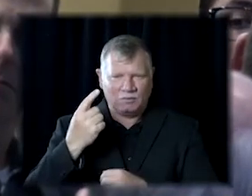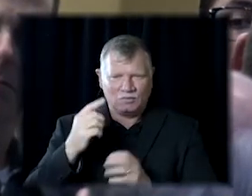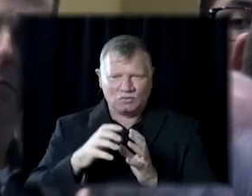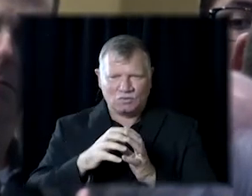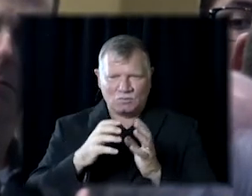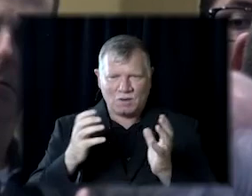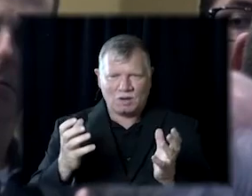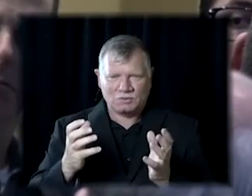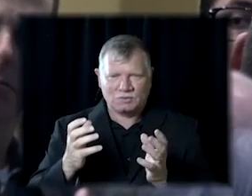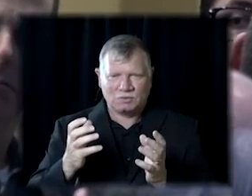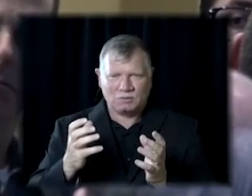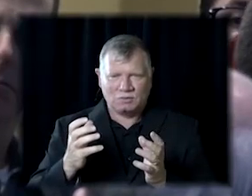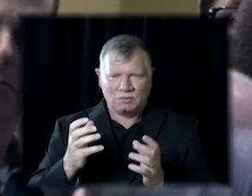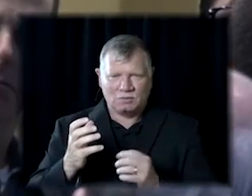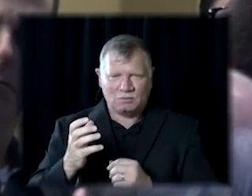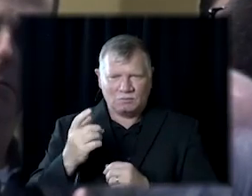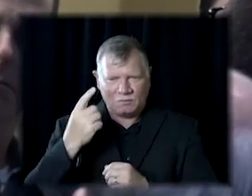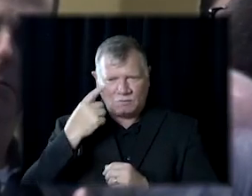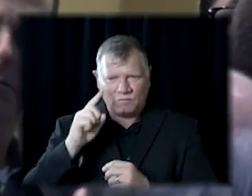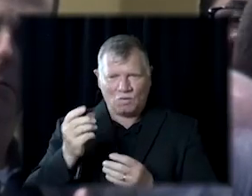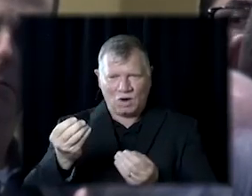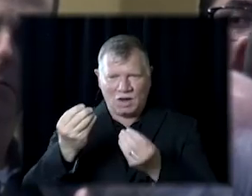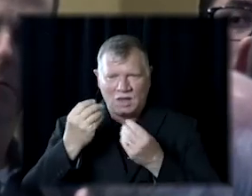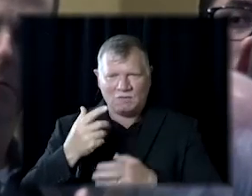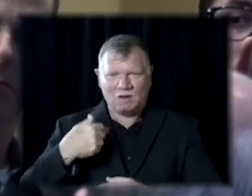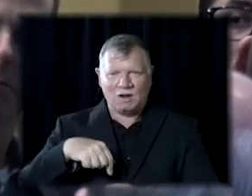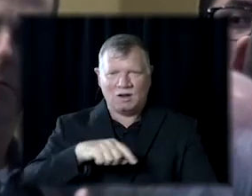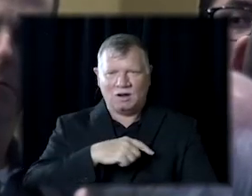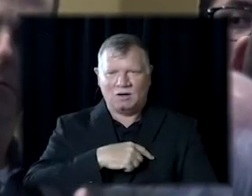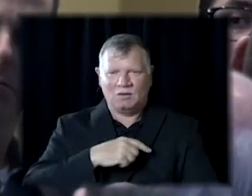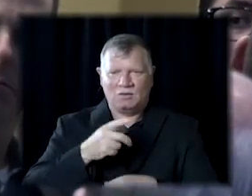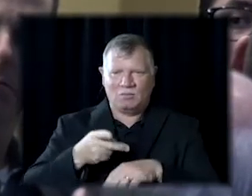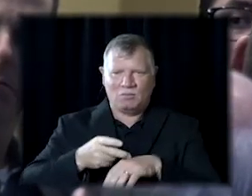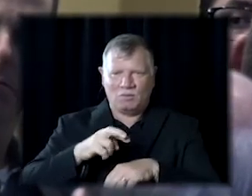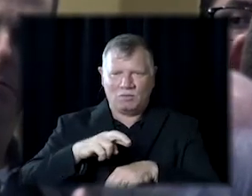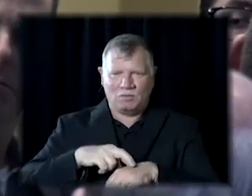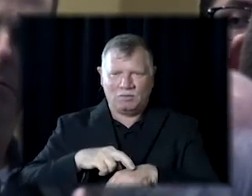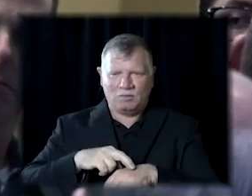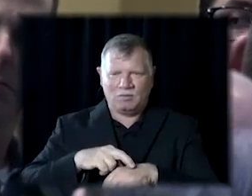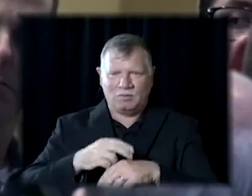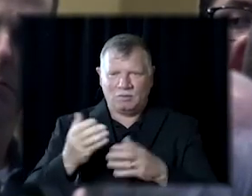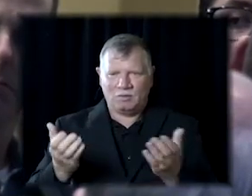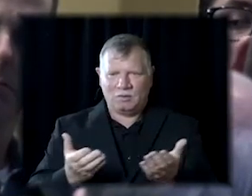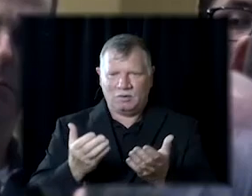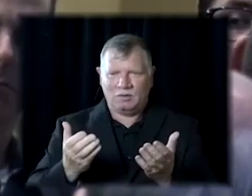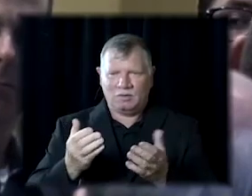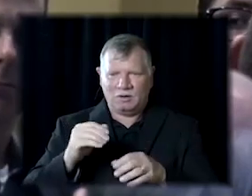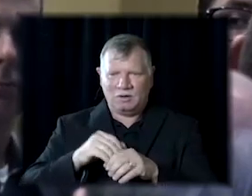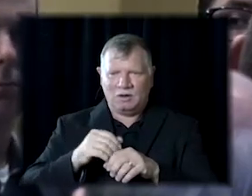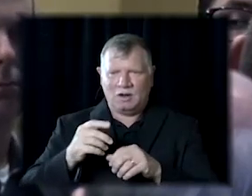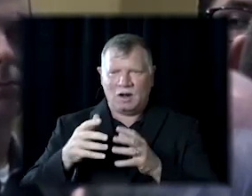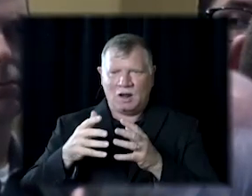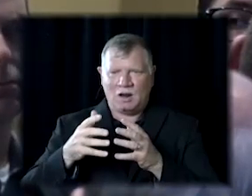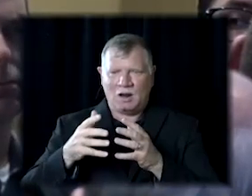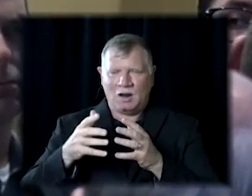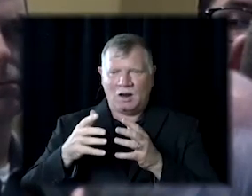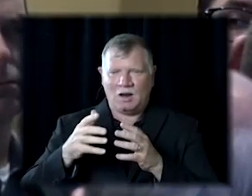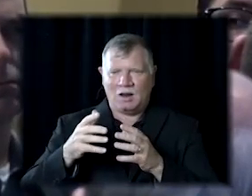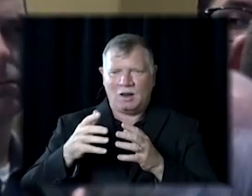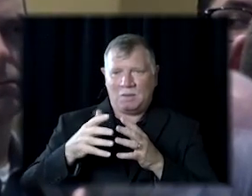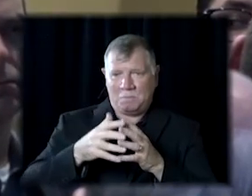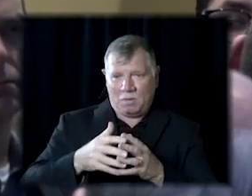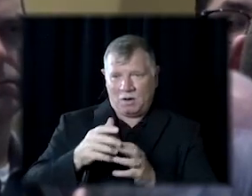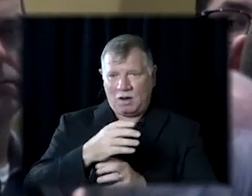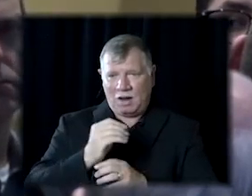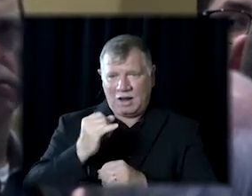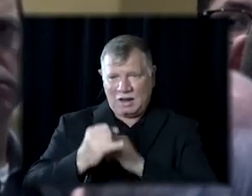you so much for giving us, the Puerto Ricans here in the United States and